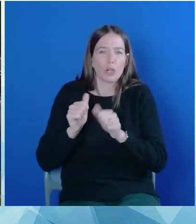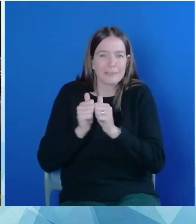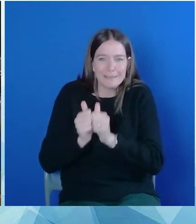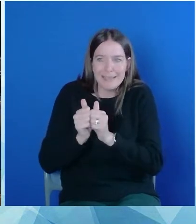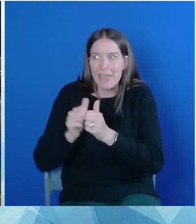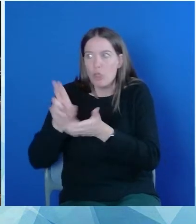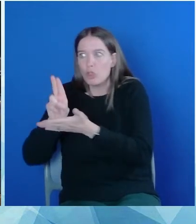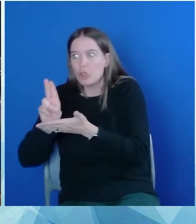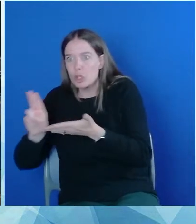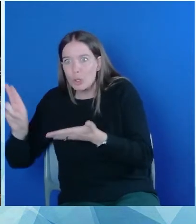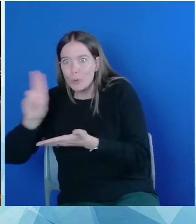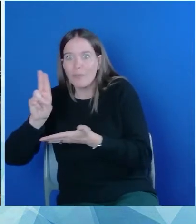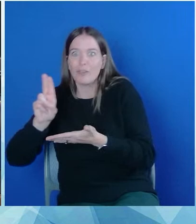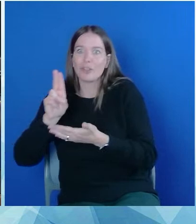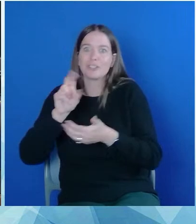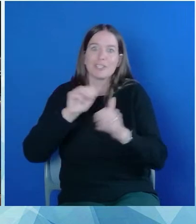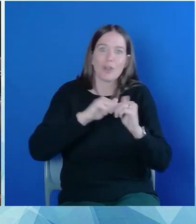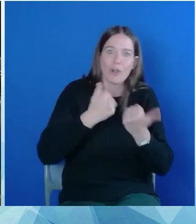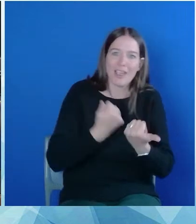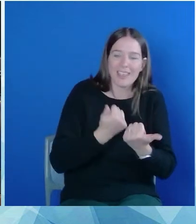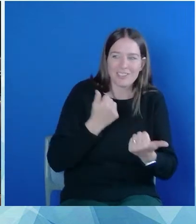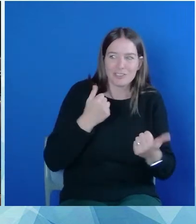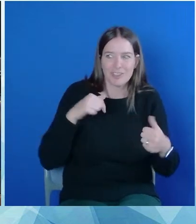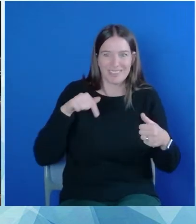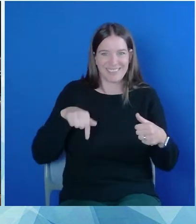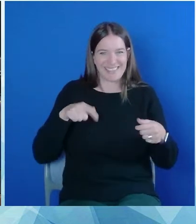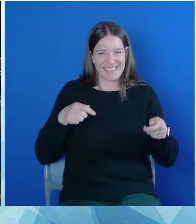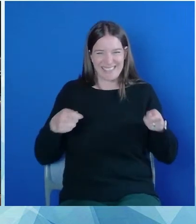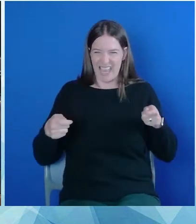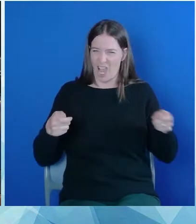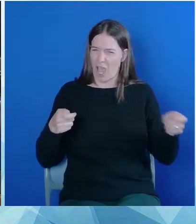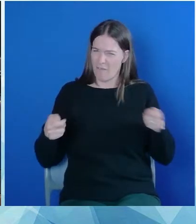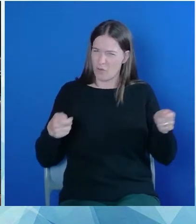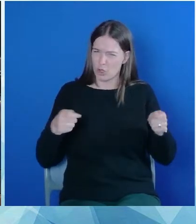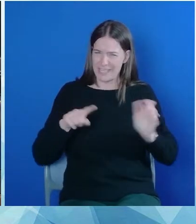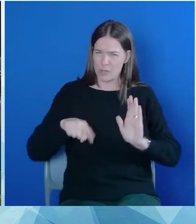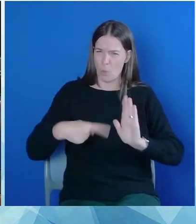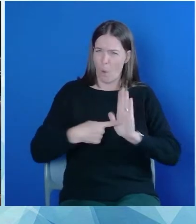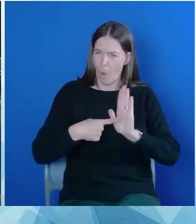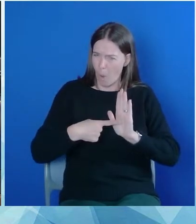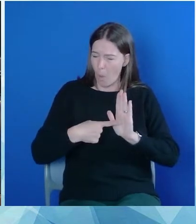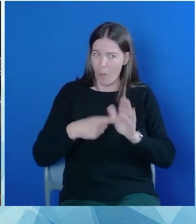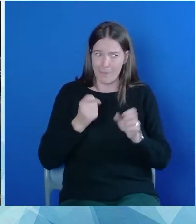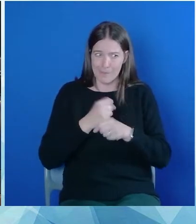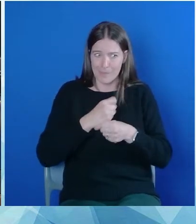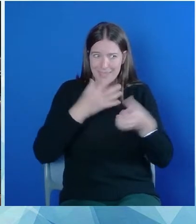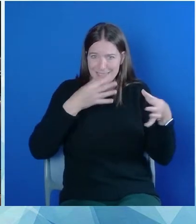in a governing role and making decisions at times that can affect